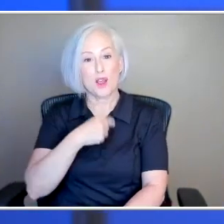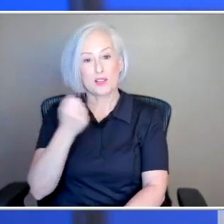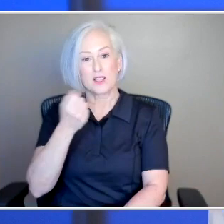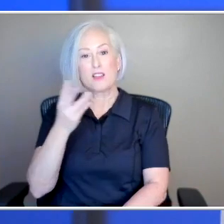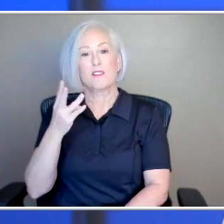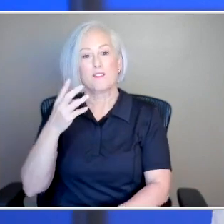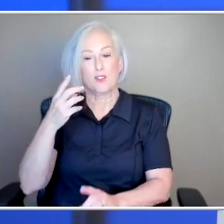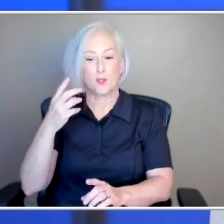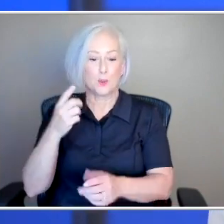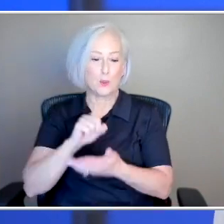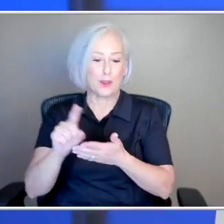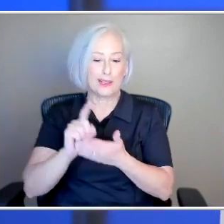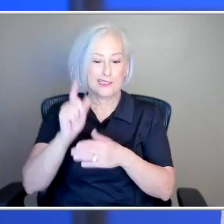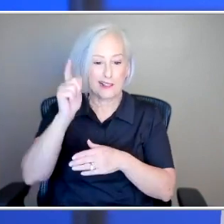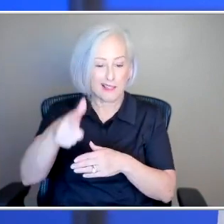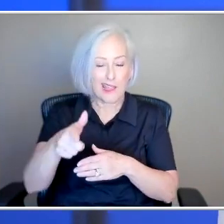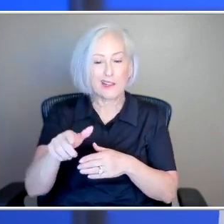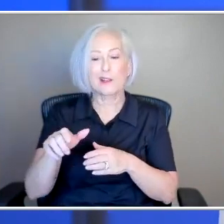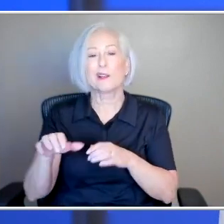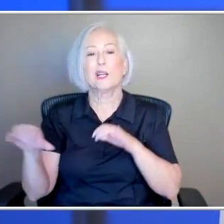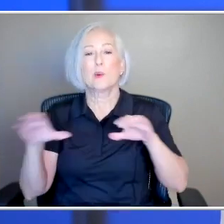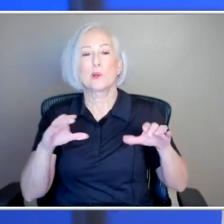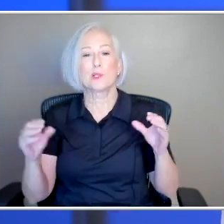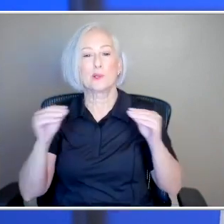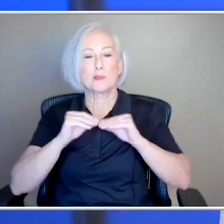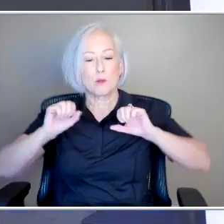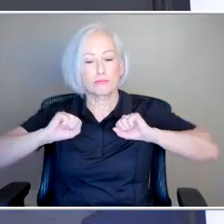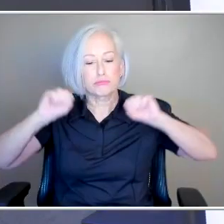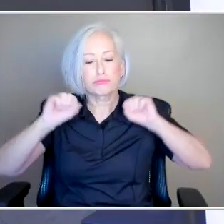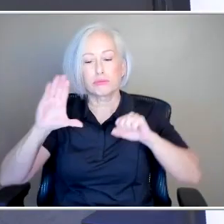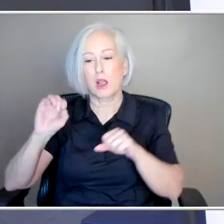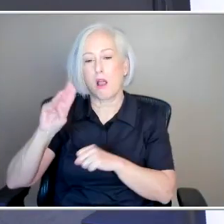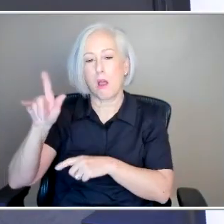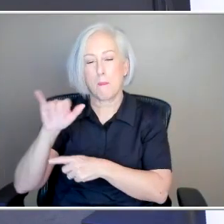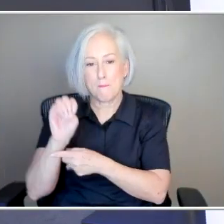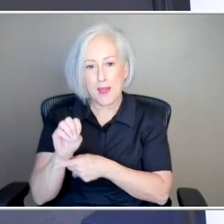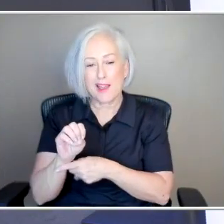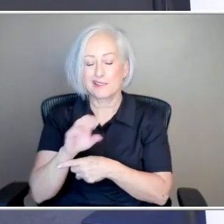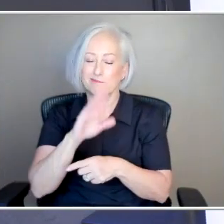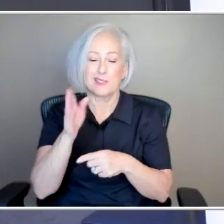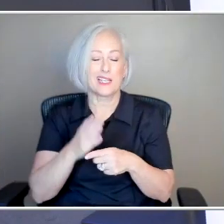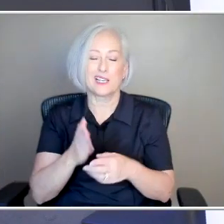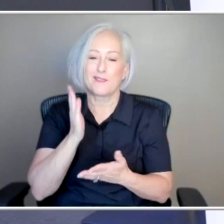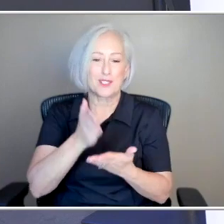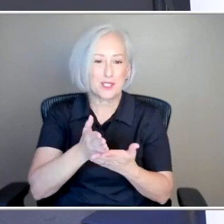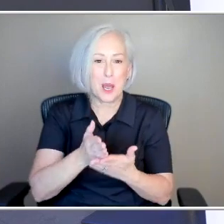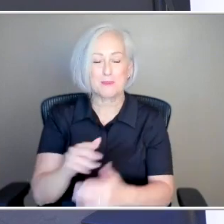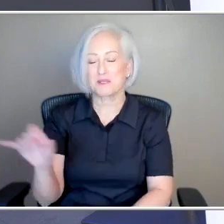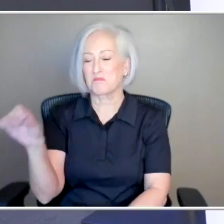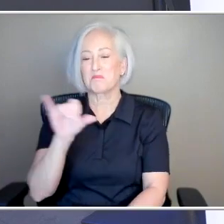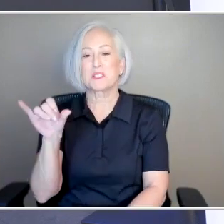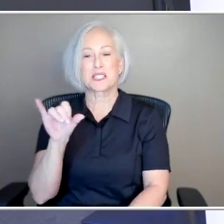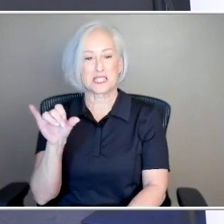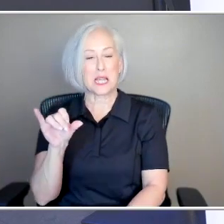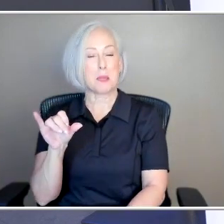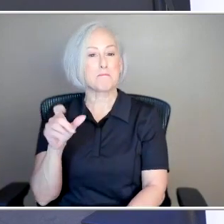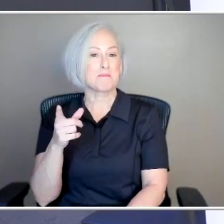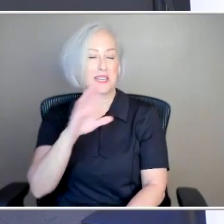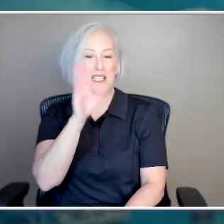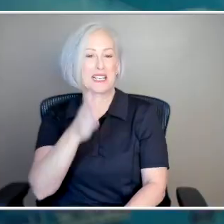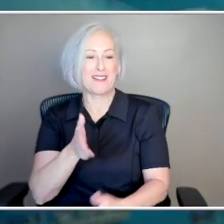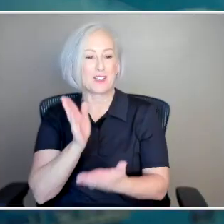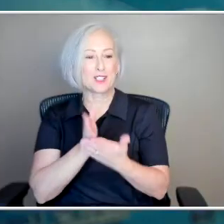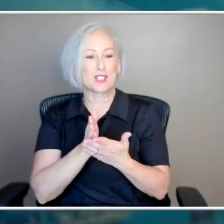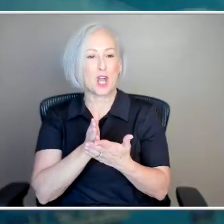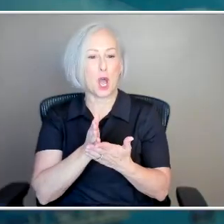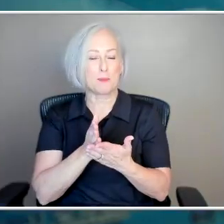it's draft's coming up. Yeah, it never ends. Yep. Same thoughts, Dr. Mullen? Absolutely, yeah. It kind of never stops when you play football until the end